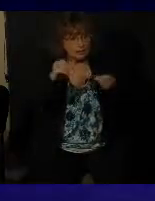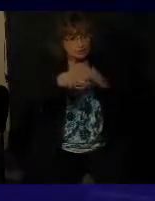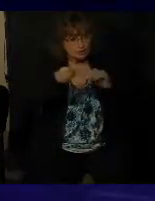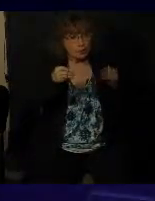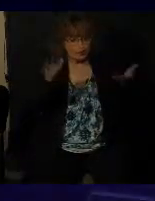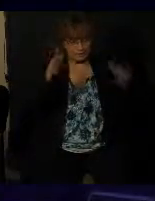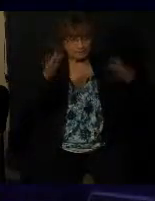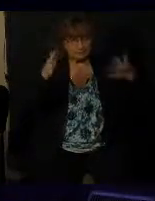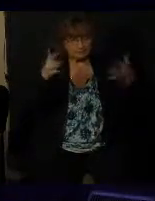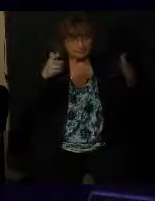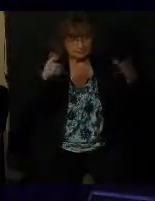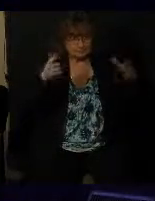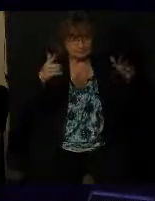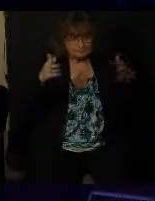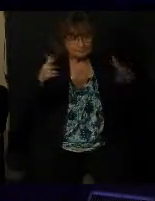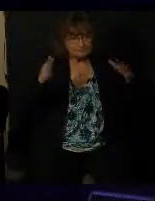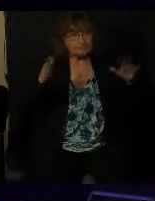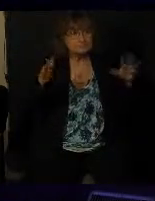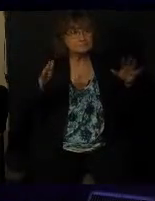Brett,